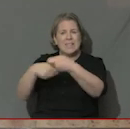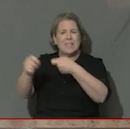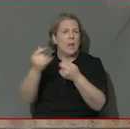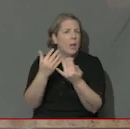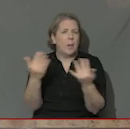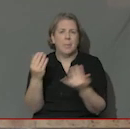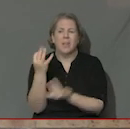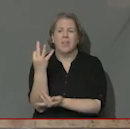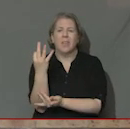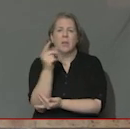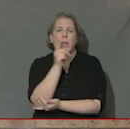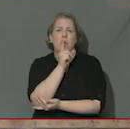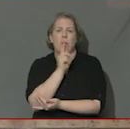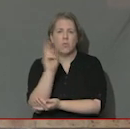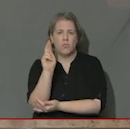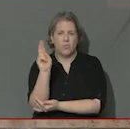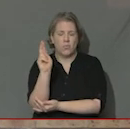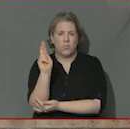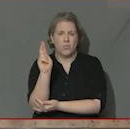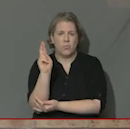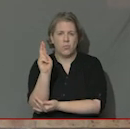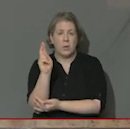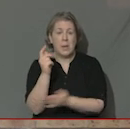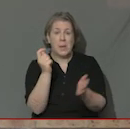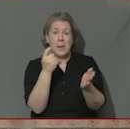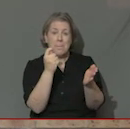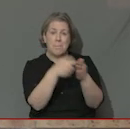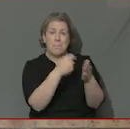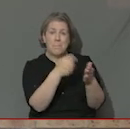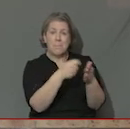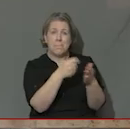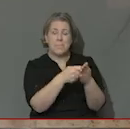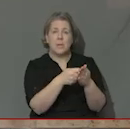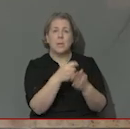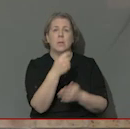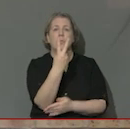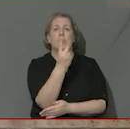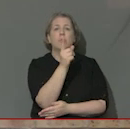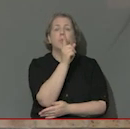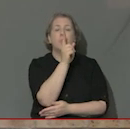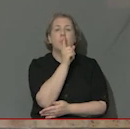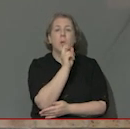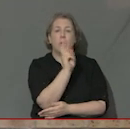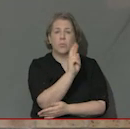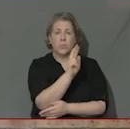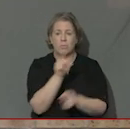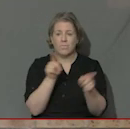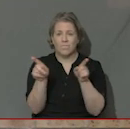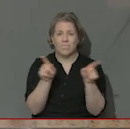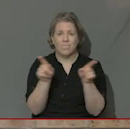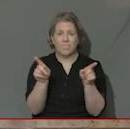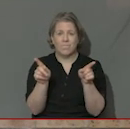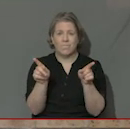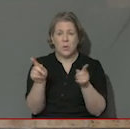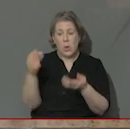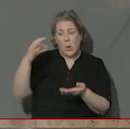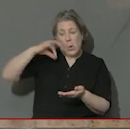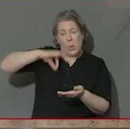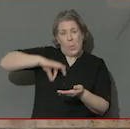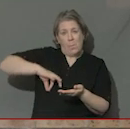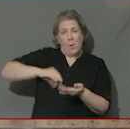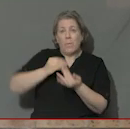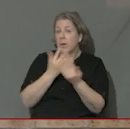Rand and your cost of sales is 2,000 Rand, your gross profit